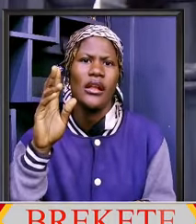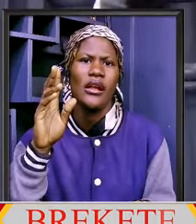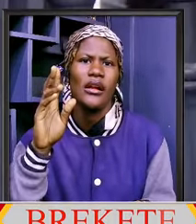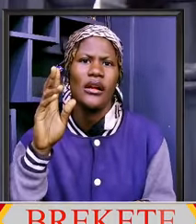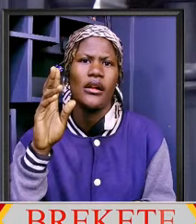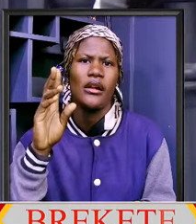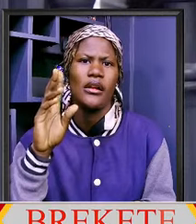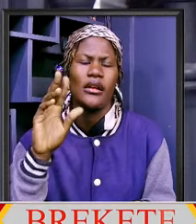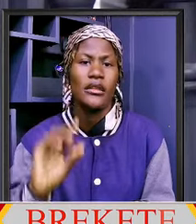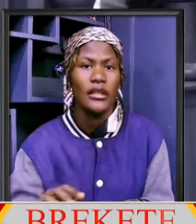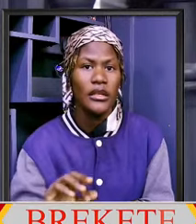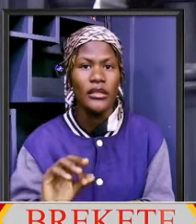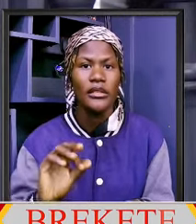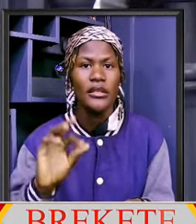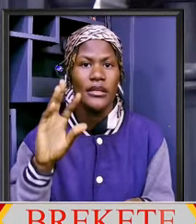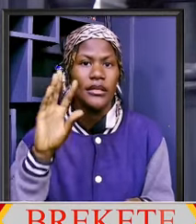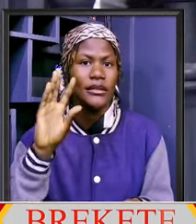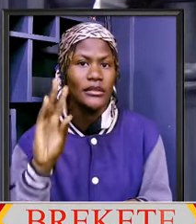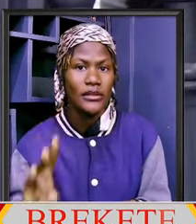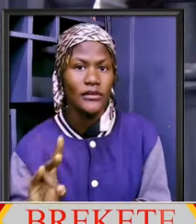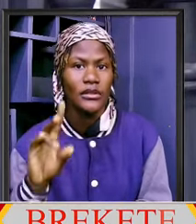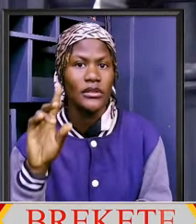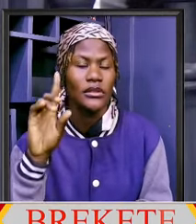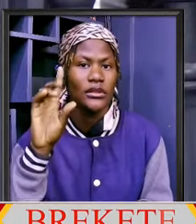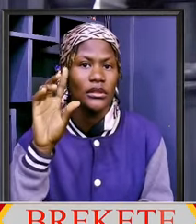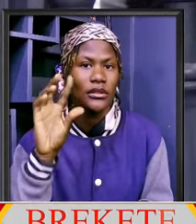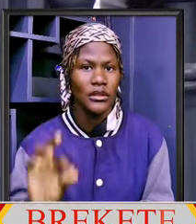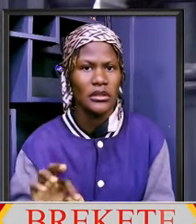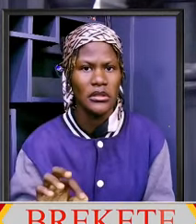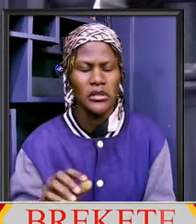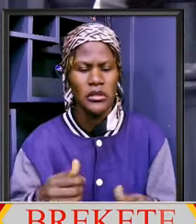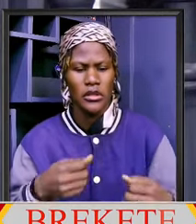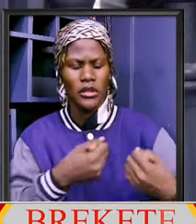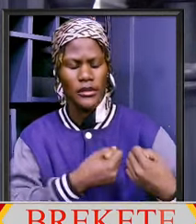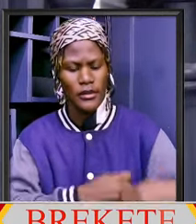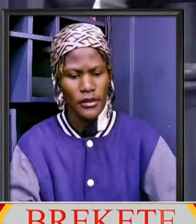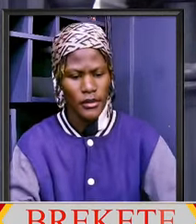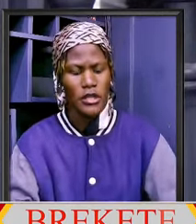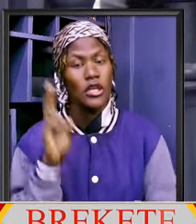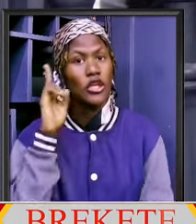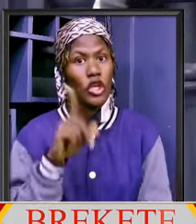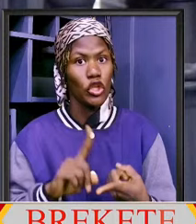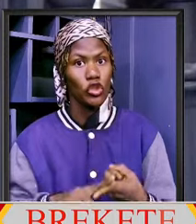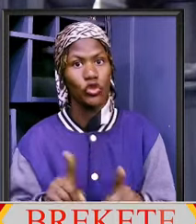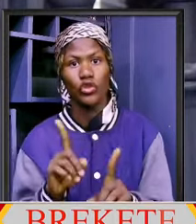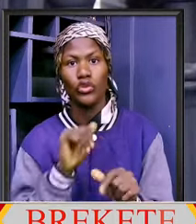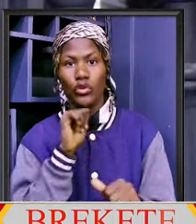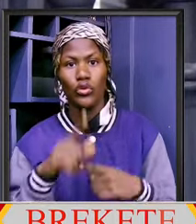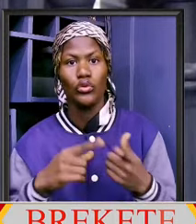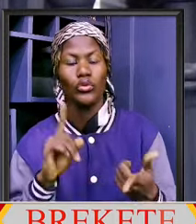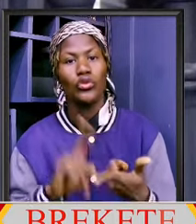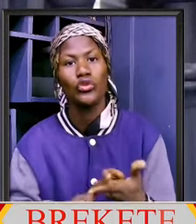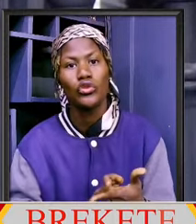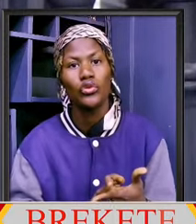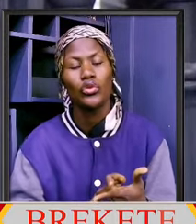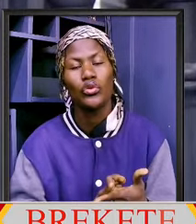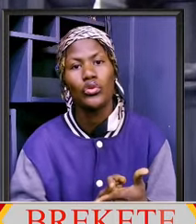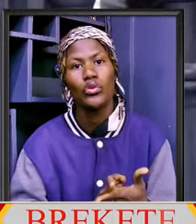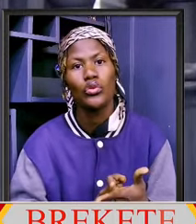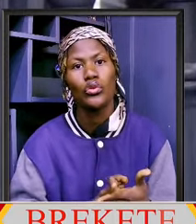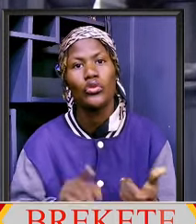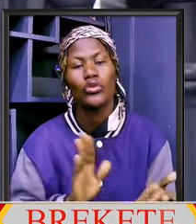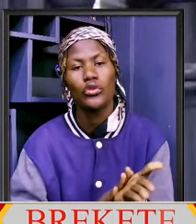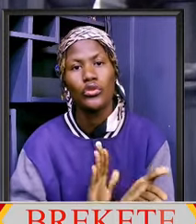1979. As he discharged, he joined army. He also never go to school. Only engineer for preparing load, for just